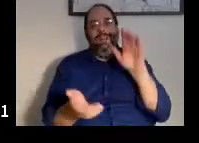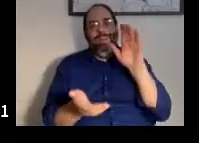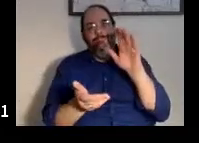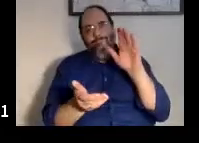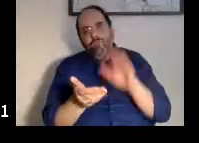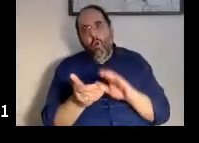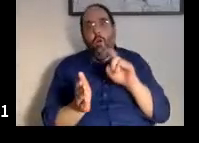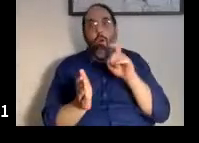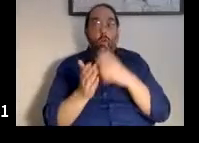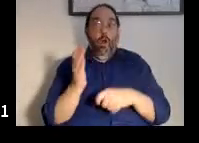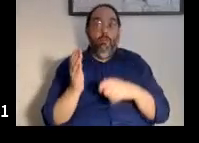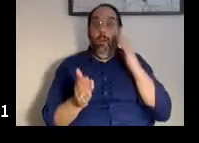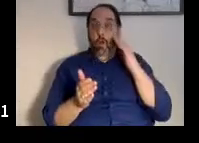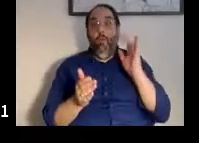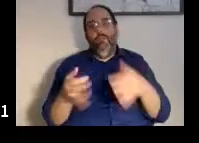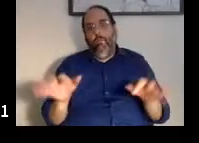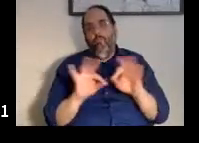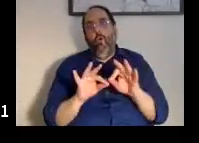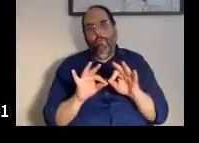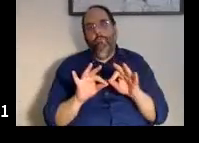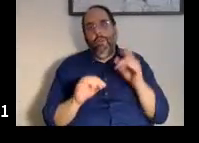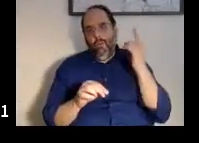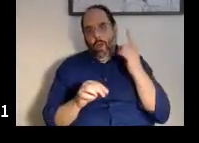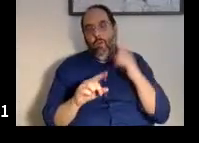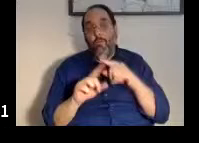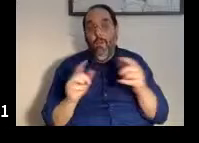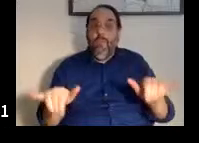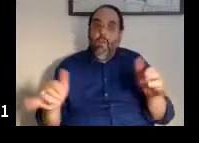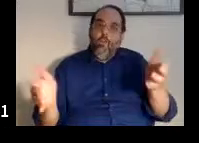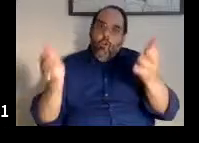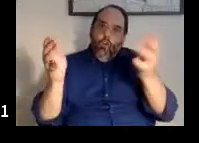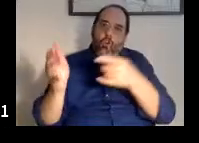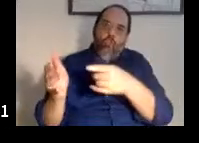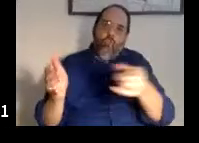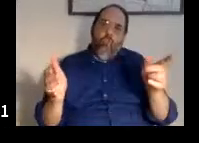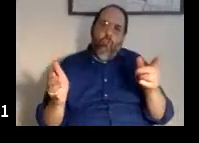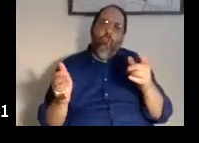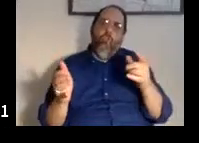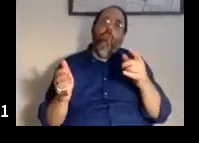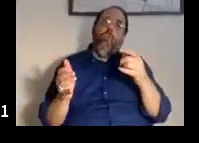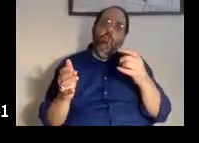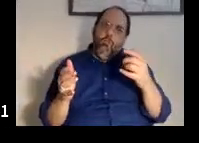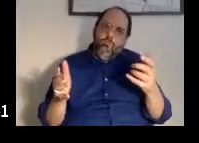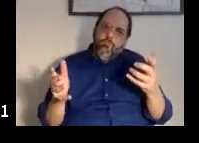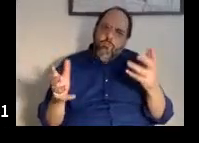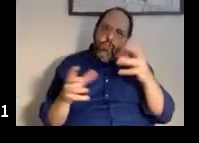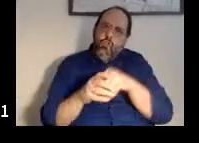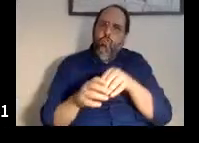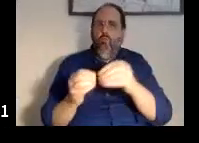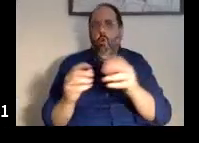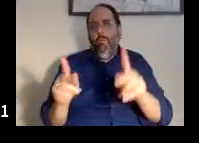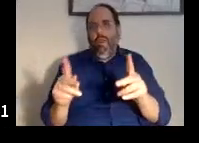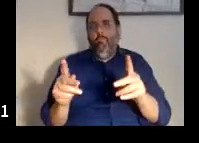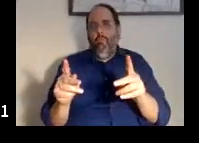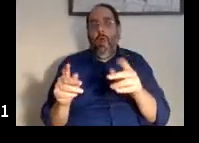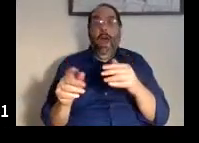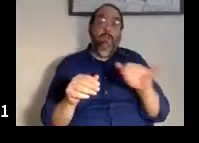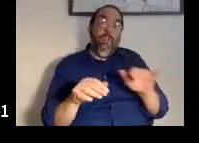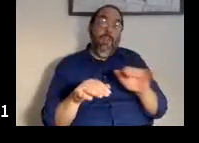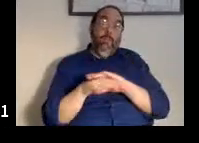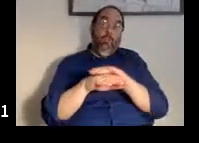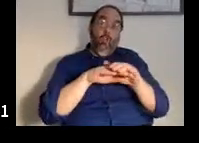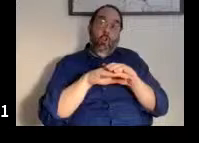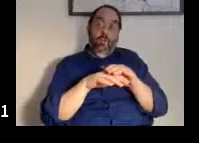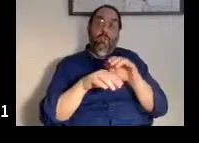that is a huge consideration. But I would encourage that a more inclusive play area would incorporate probably the same surface and an